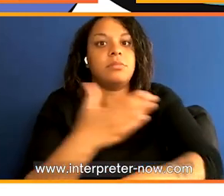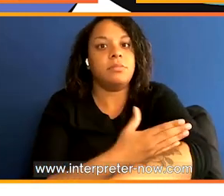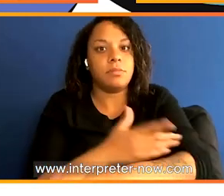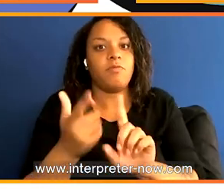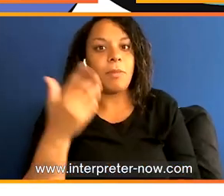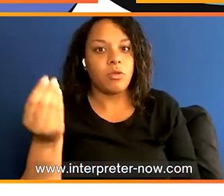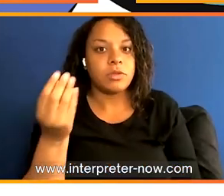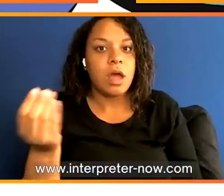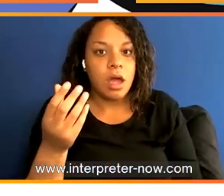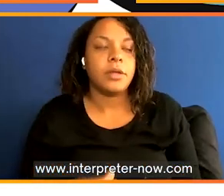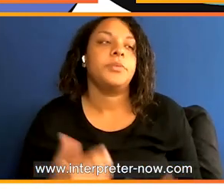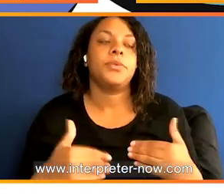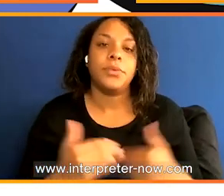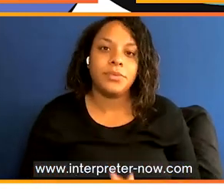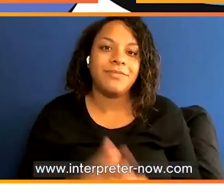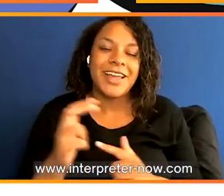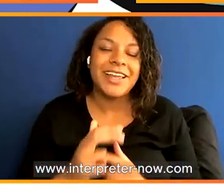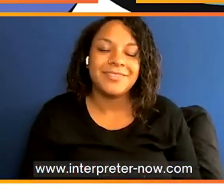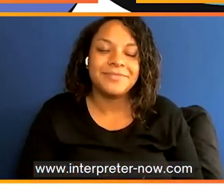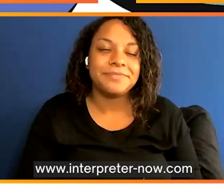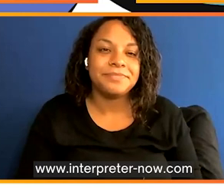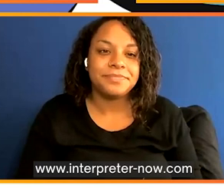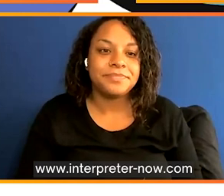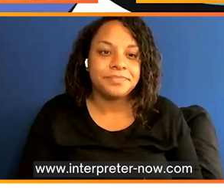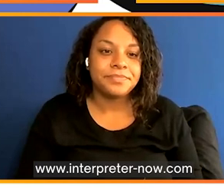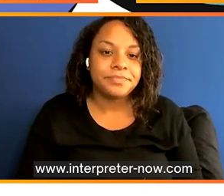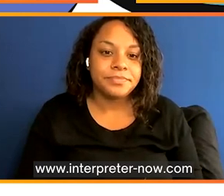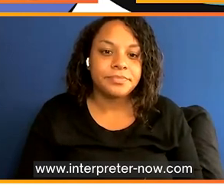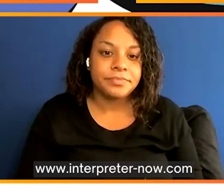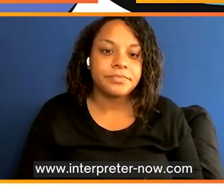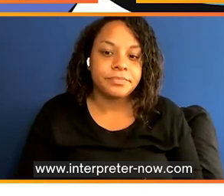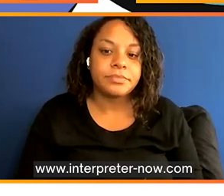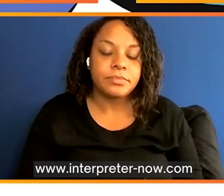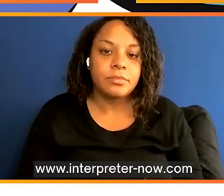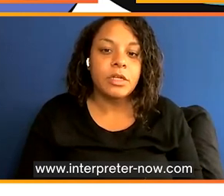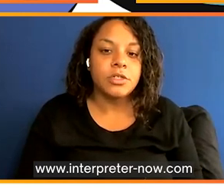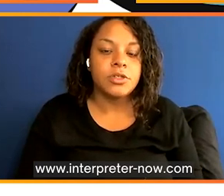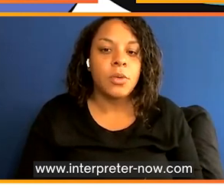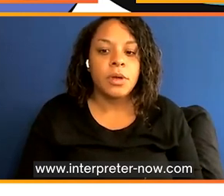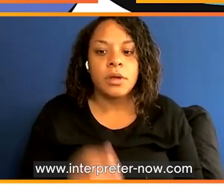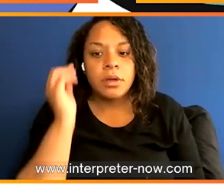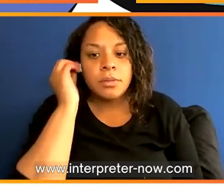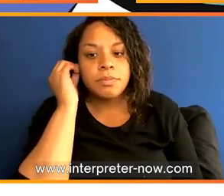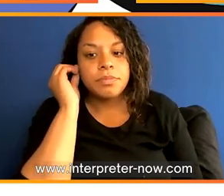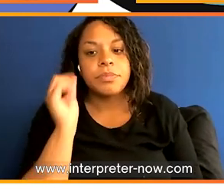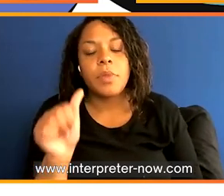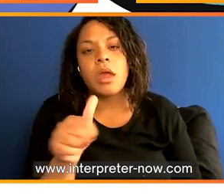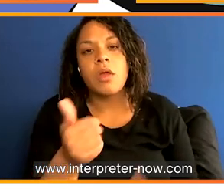where do you need to augment and bring in skills from the outside? And that's fantastic.